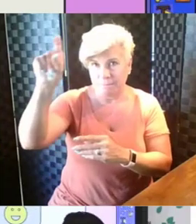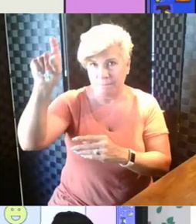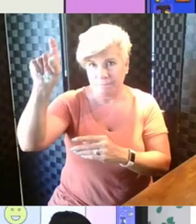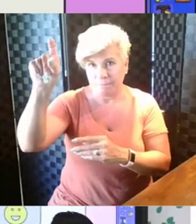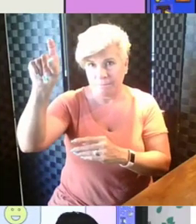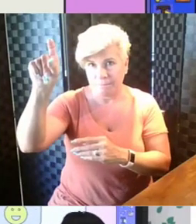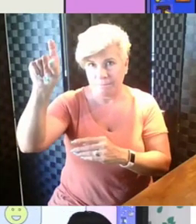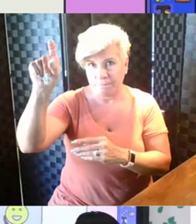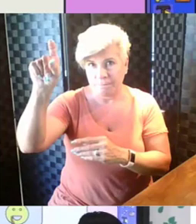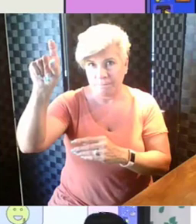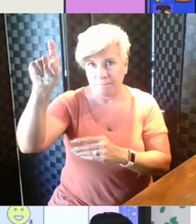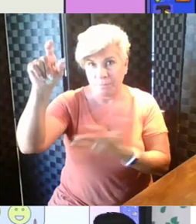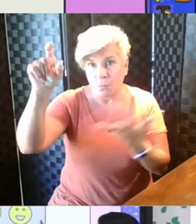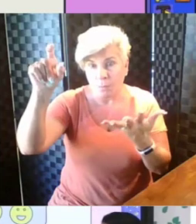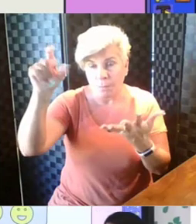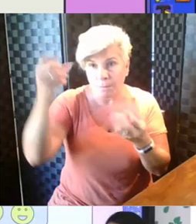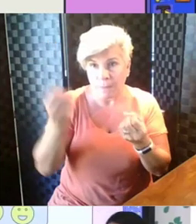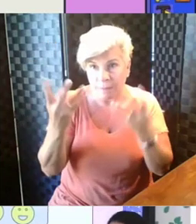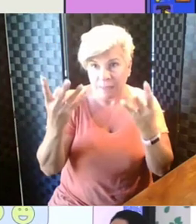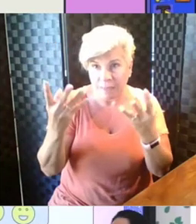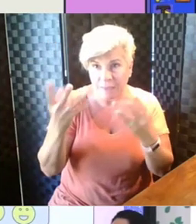with this first row of